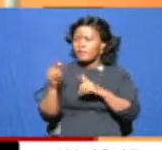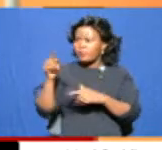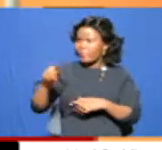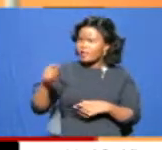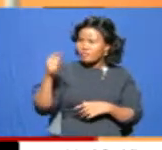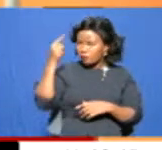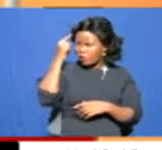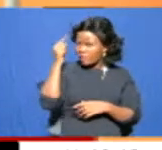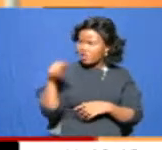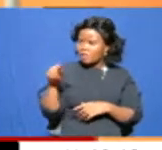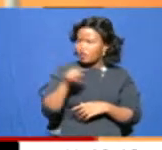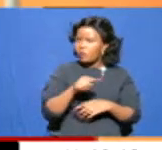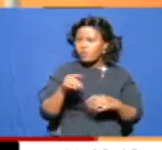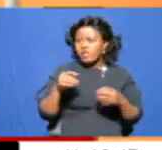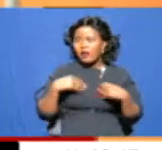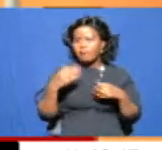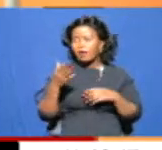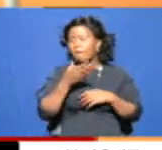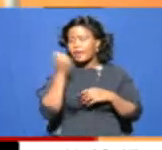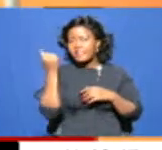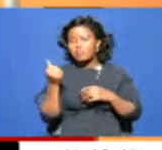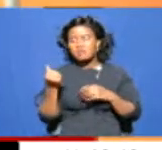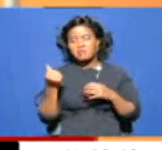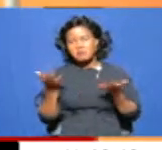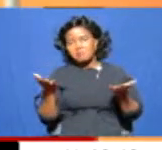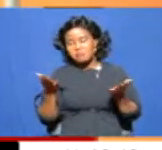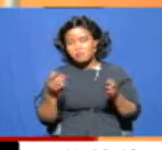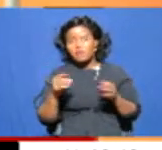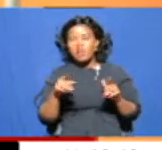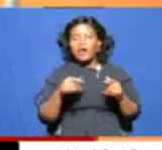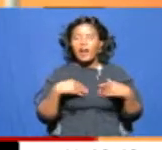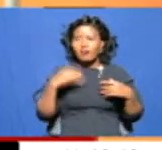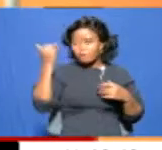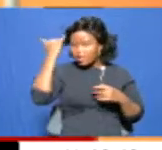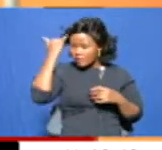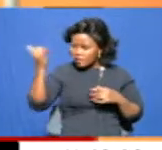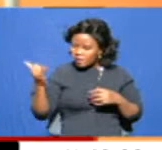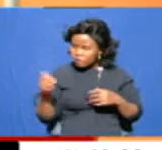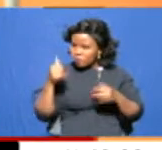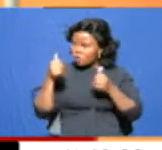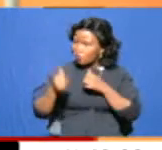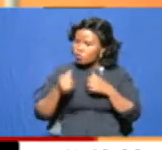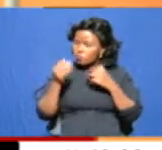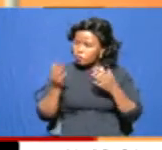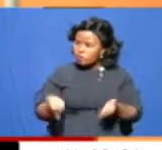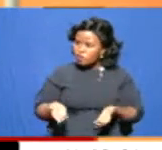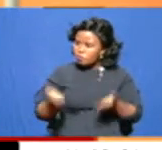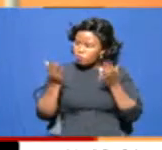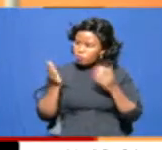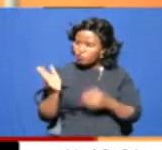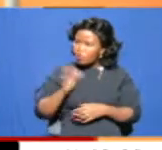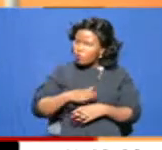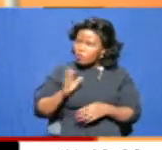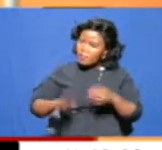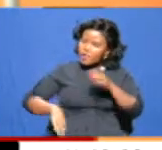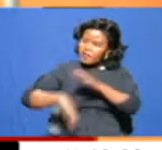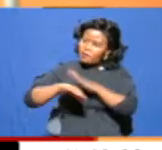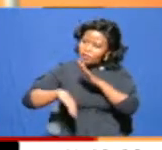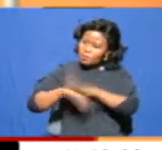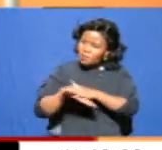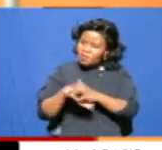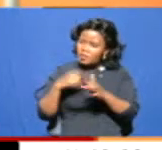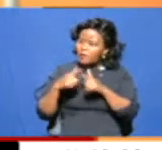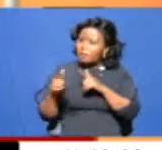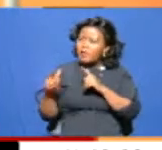women's football? We're just talking about initiatives that are supposed to improve women's football, but are we doing enough in terms of marketing?